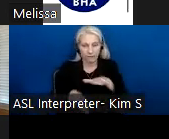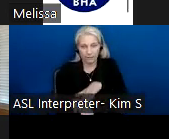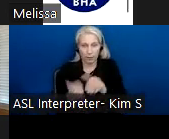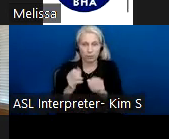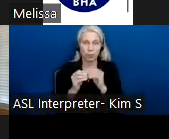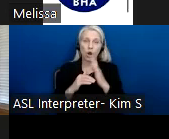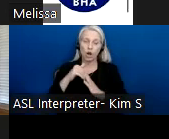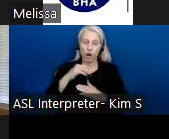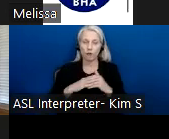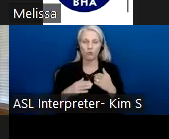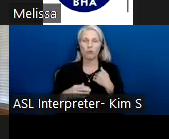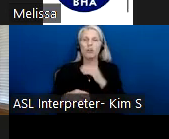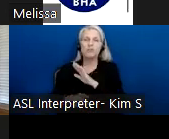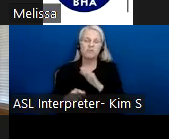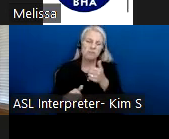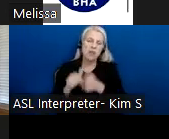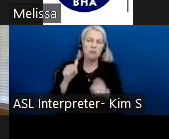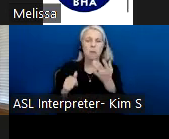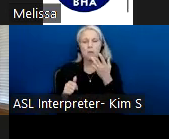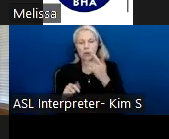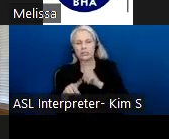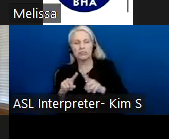comfortable because we all have different likes and dislikes.